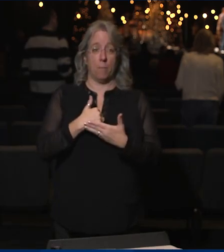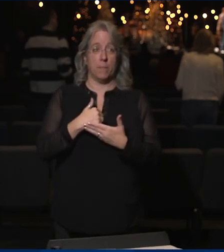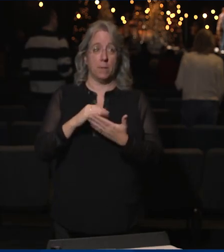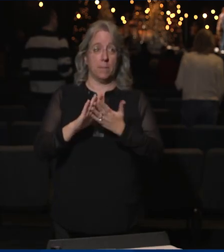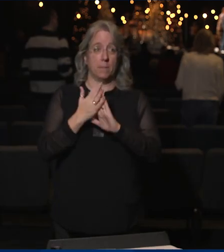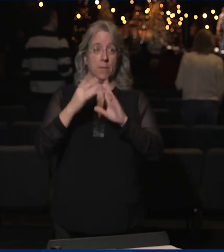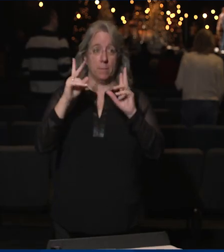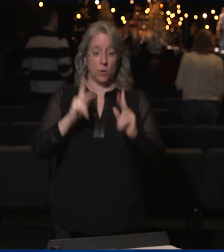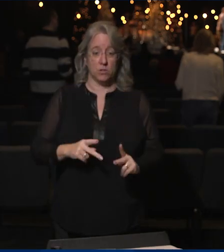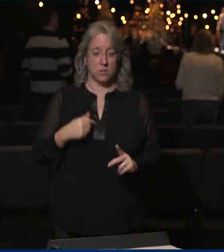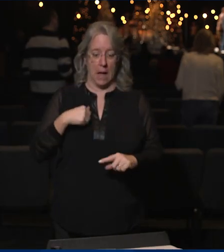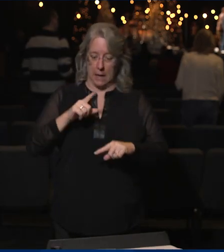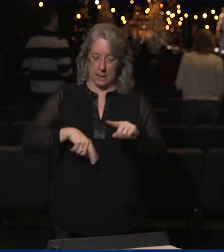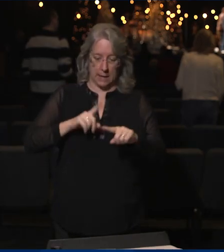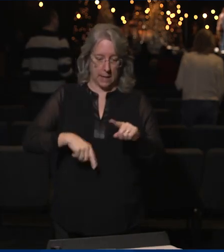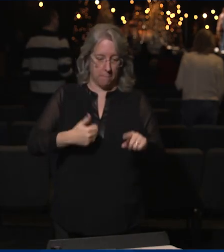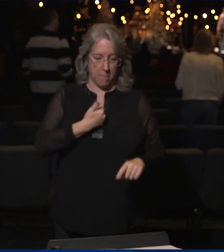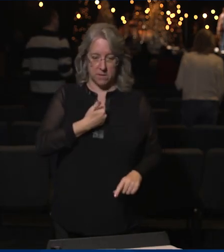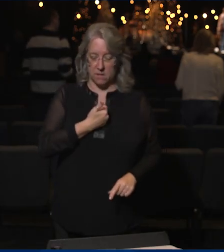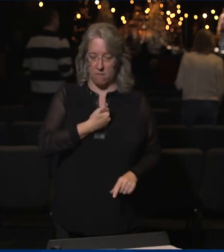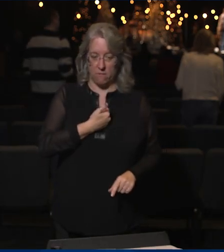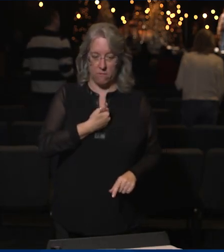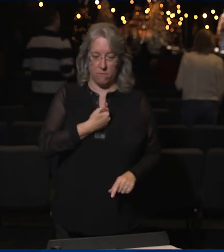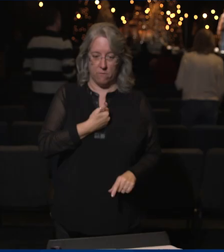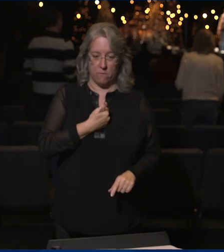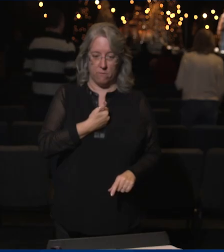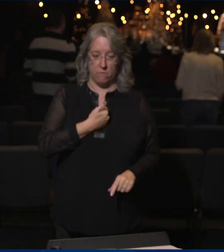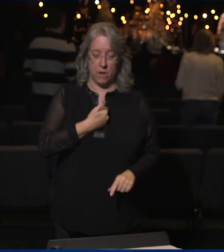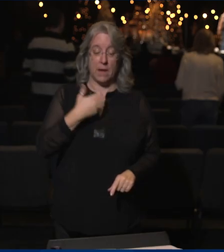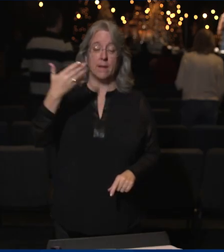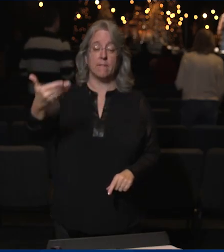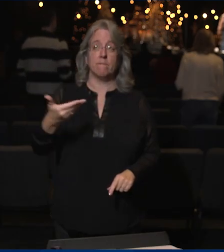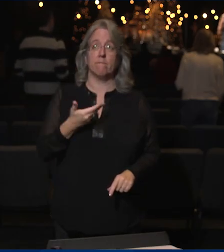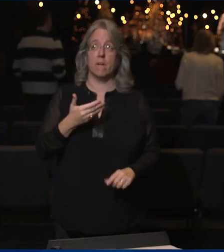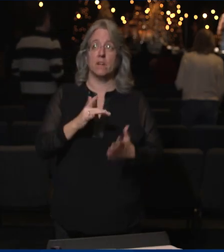own. So invite Him into your heart.